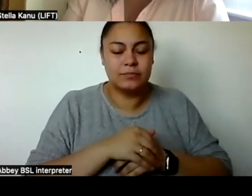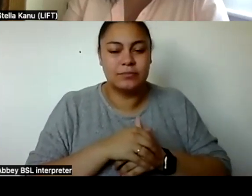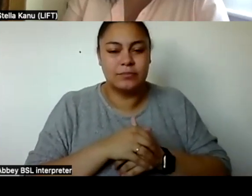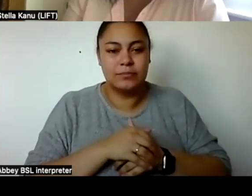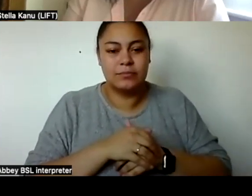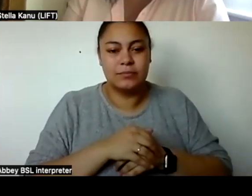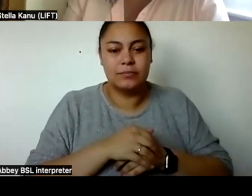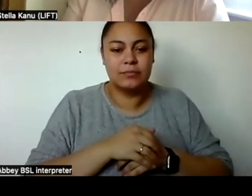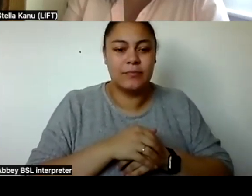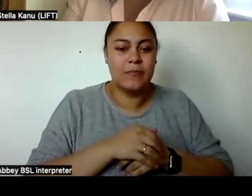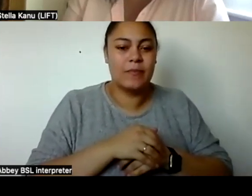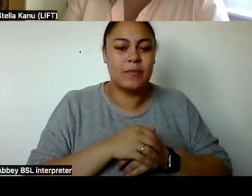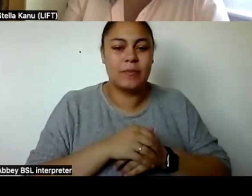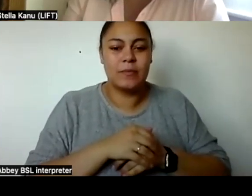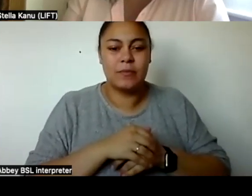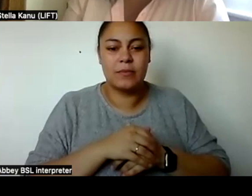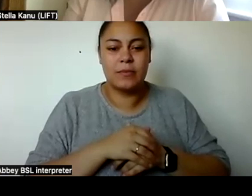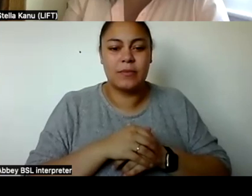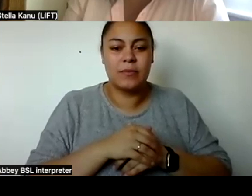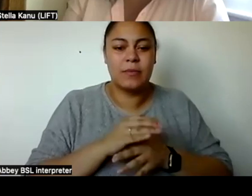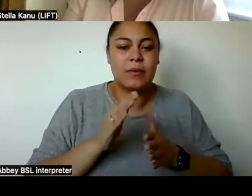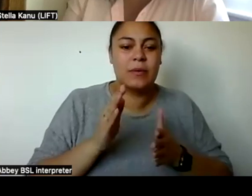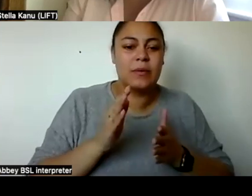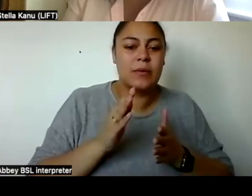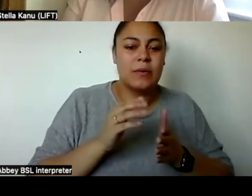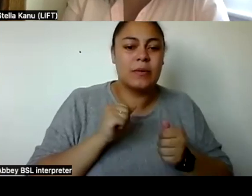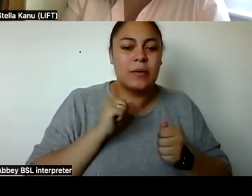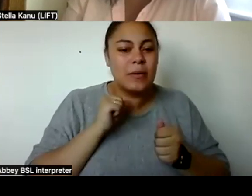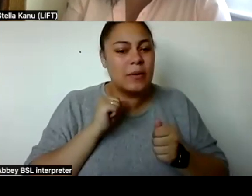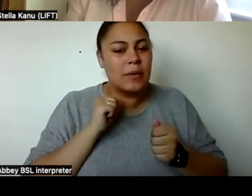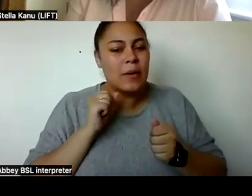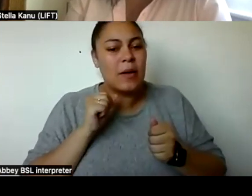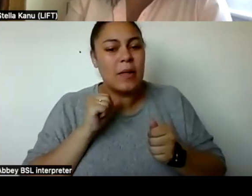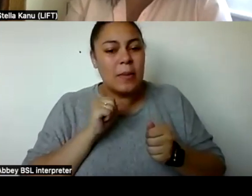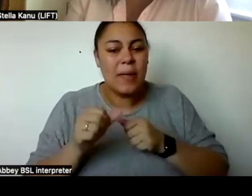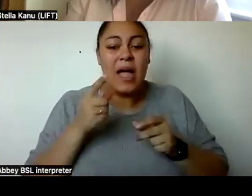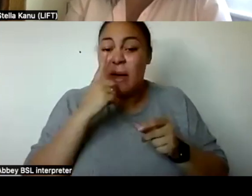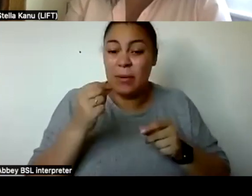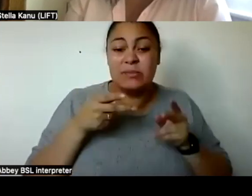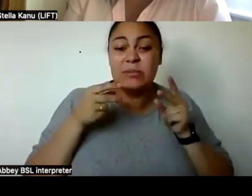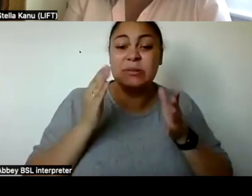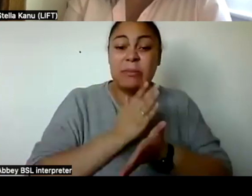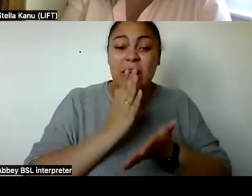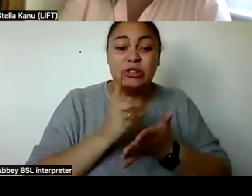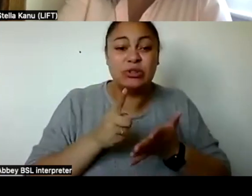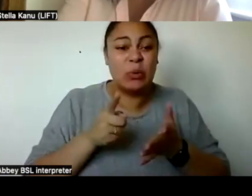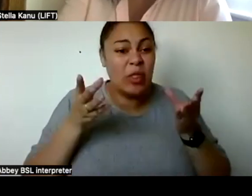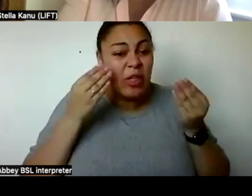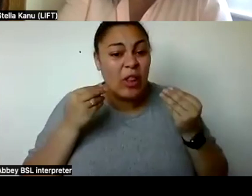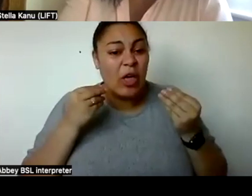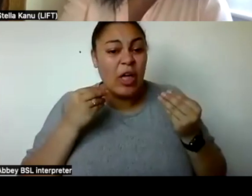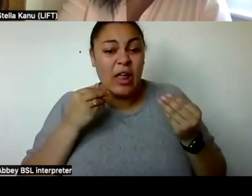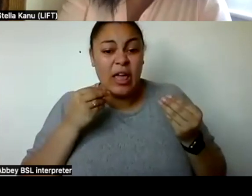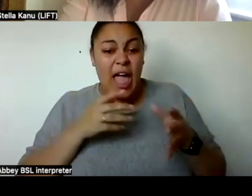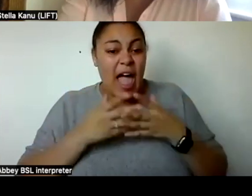us. I've written lots of notes, but I feel like Stella contributed an awful lot, and I feel like I'd be doubling up on the things that she was saying.